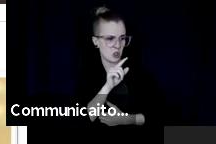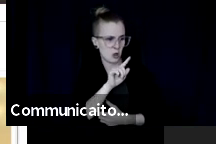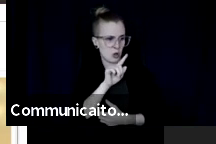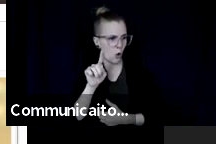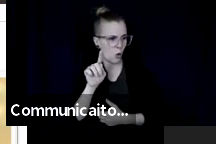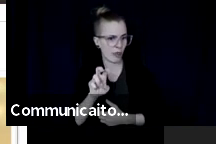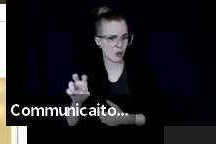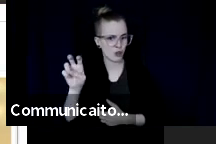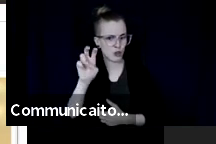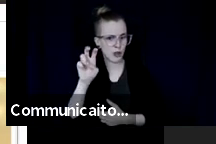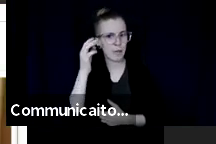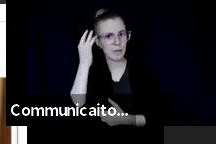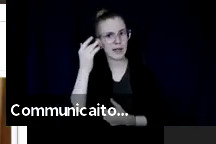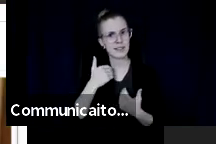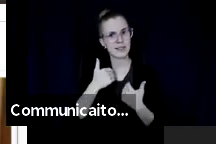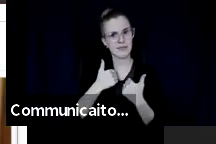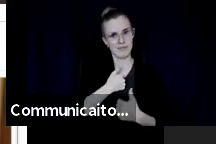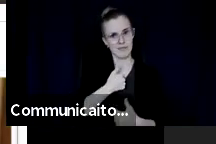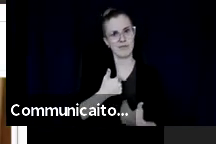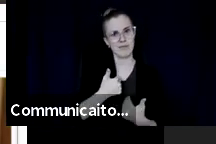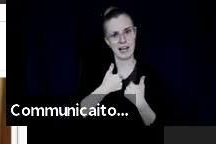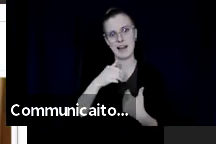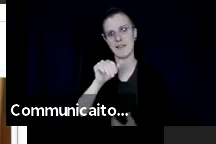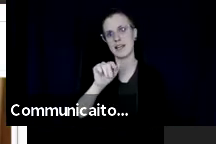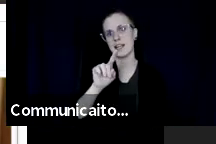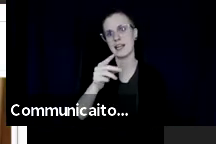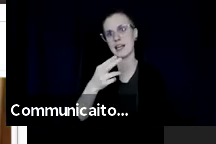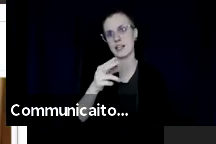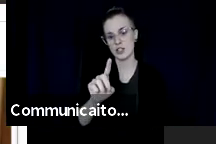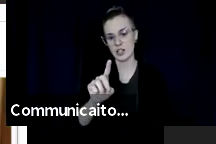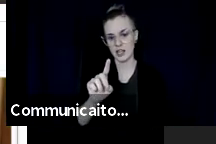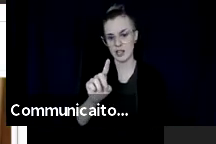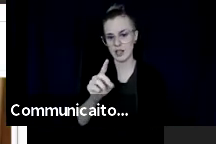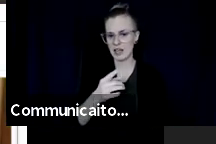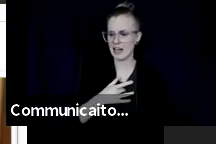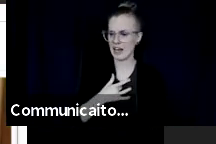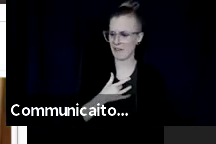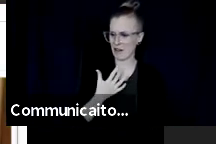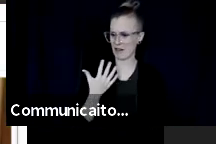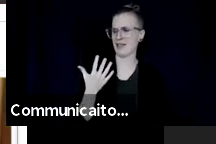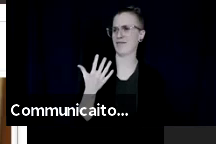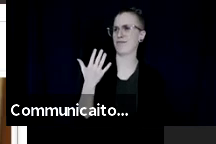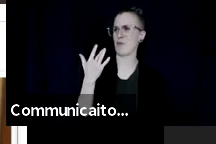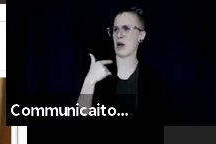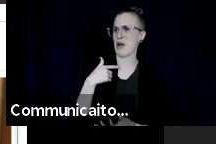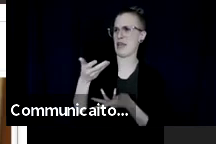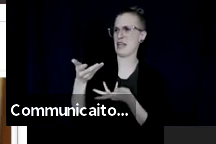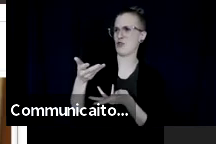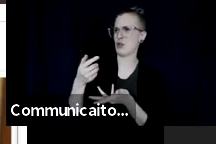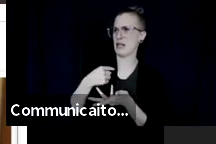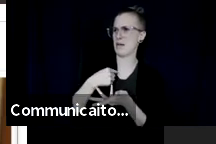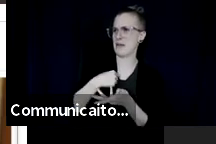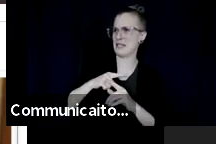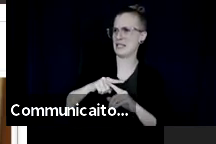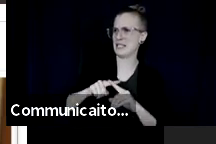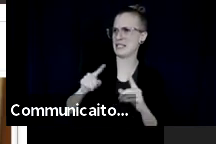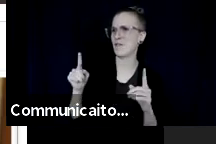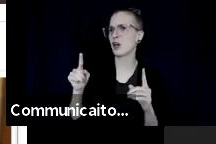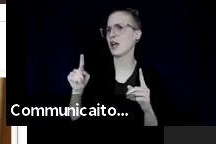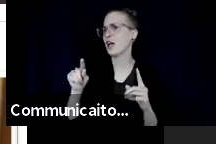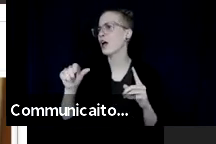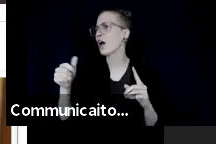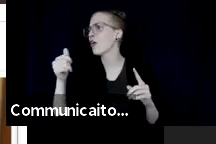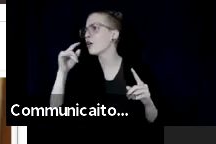having ADHD. Because I felt like why are they treating me this way when they're treating the kids the other